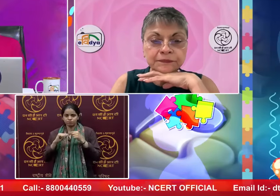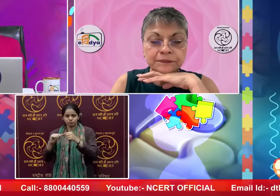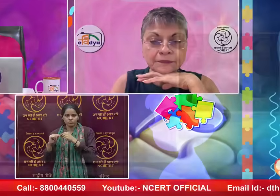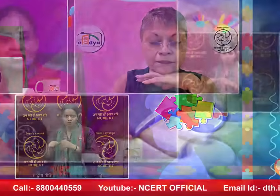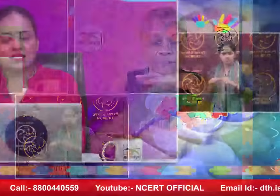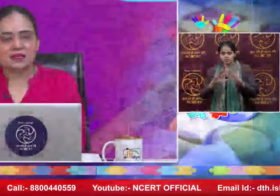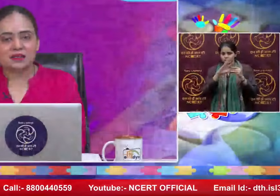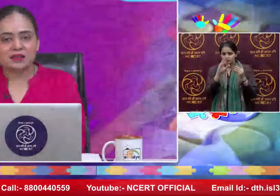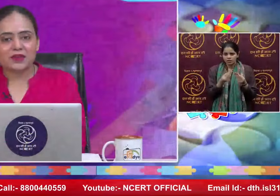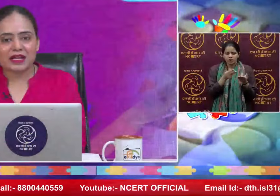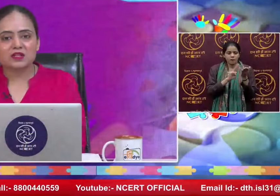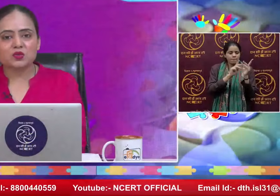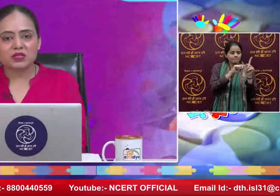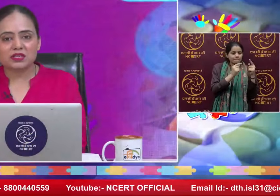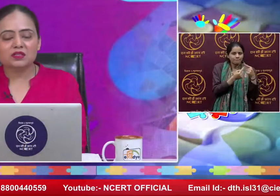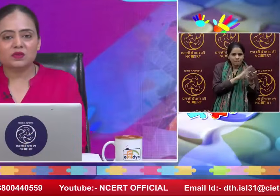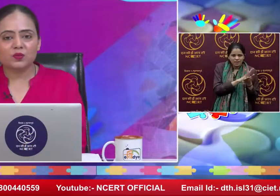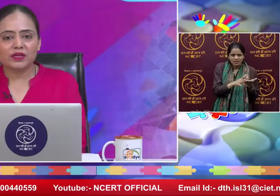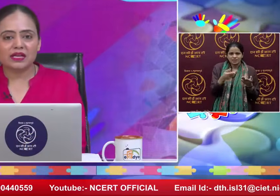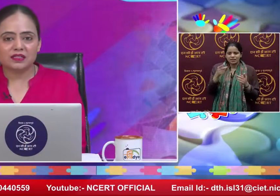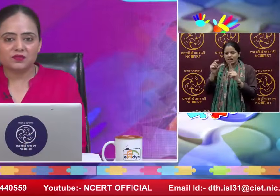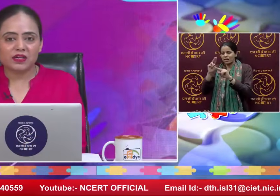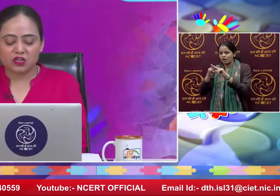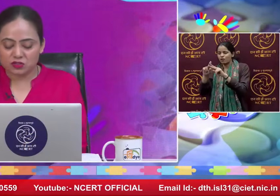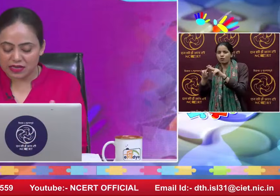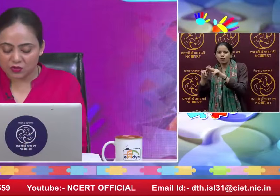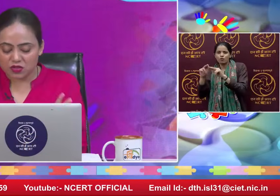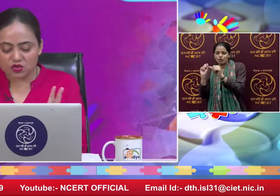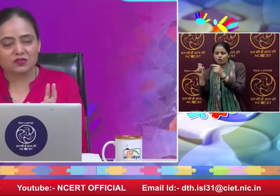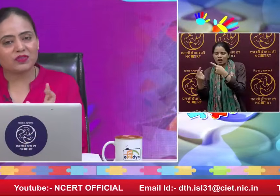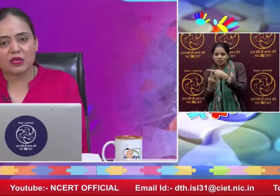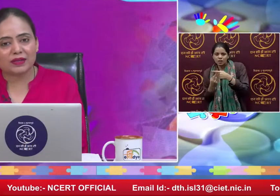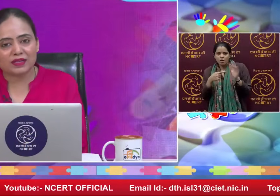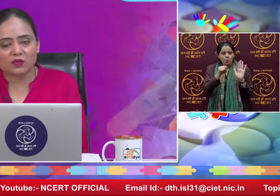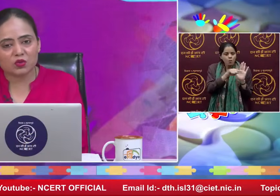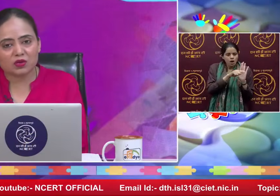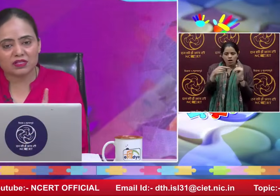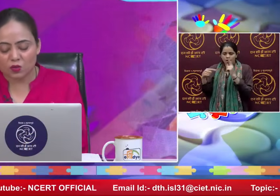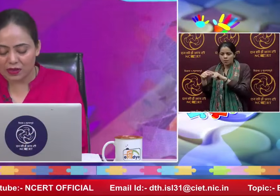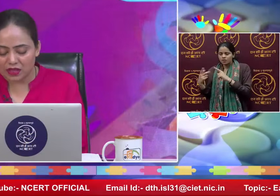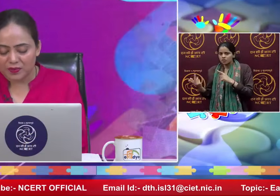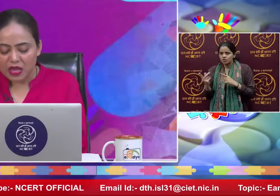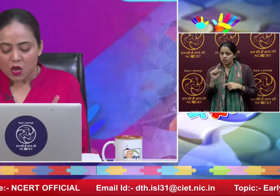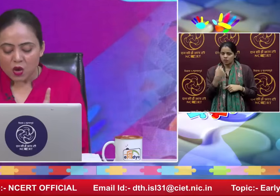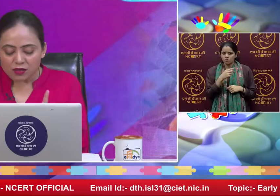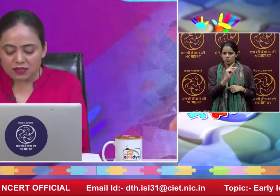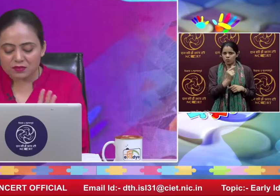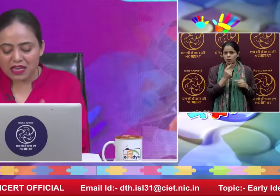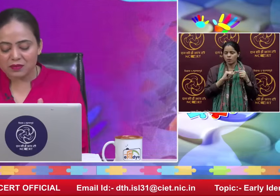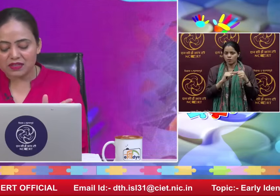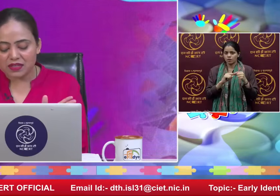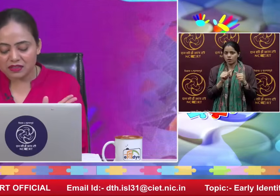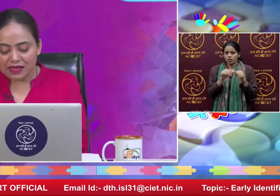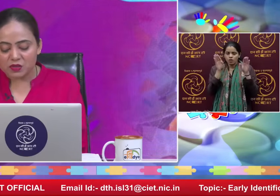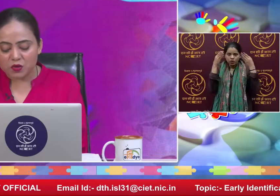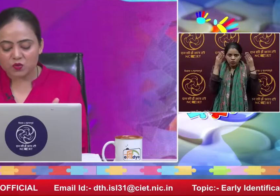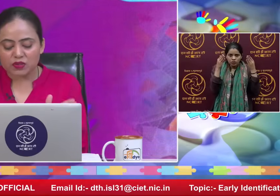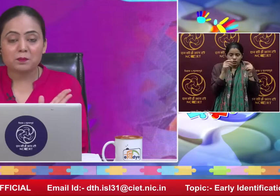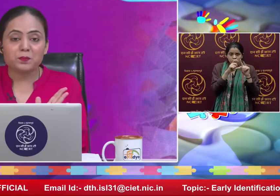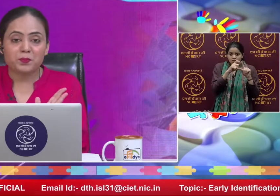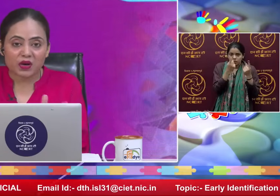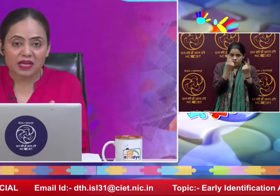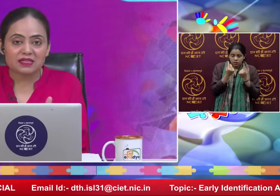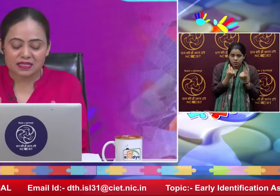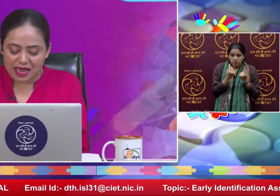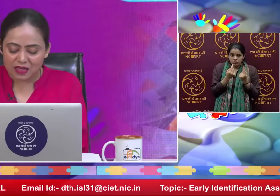There are certain myths and facts associated with identification diagnosis. Just very quickly, I want to ask you one thing. Autism can be diagnosed with